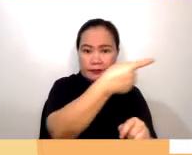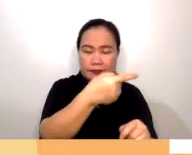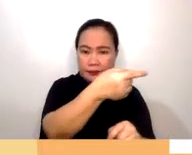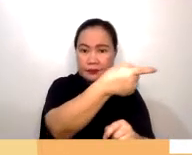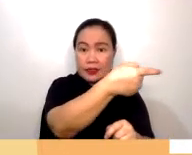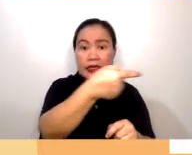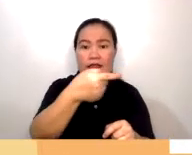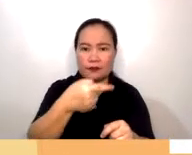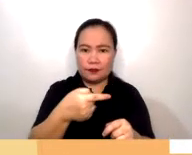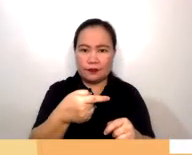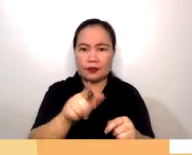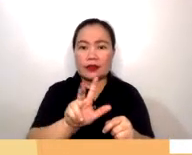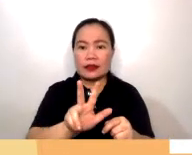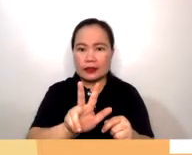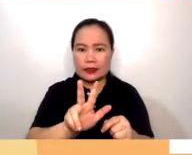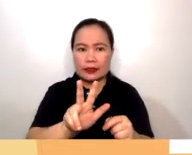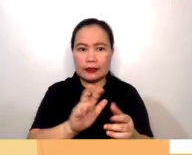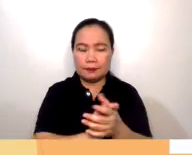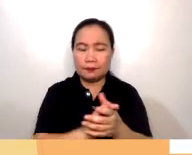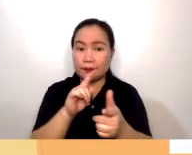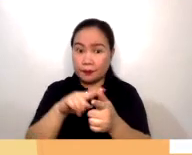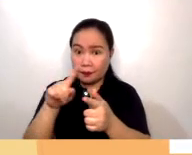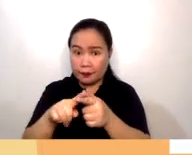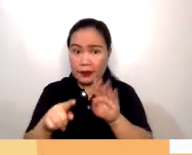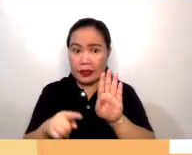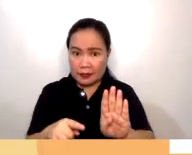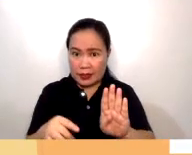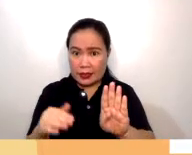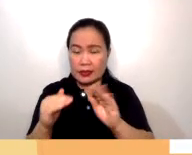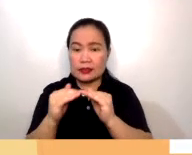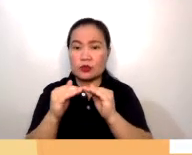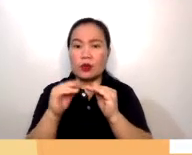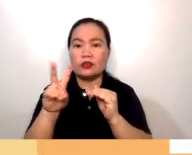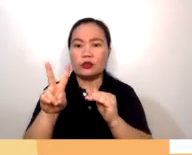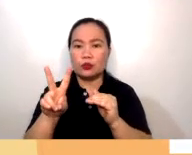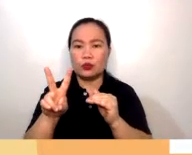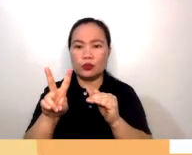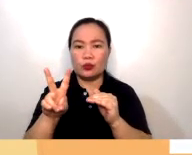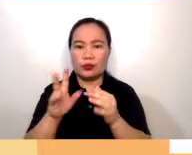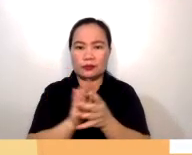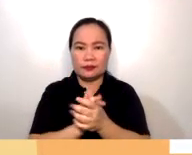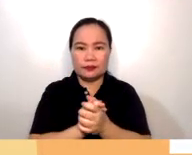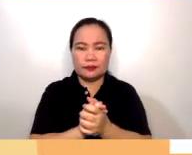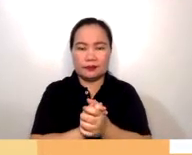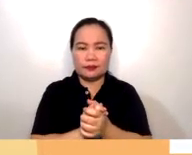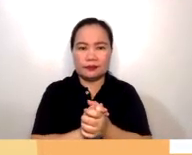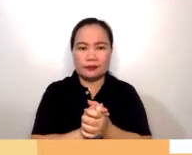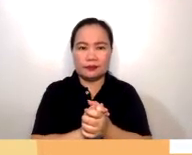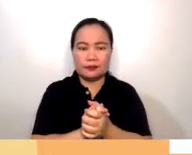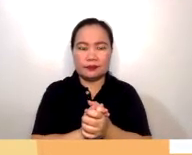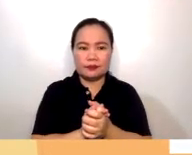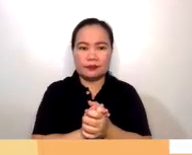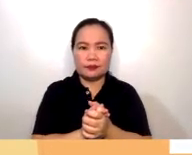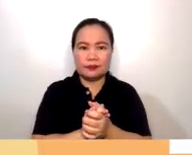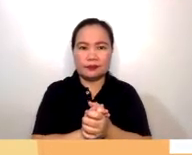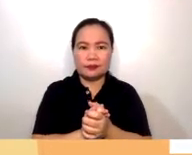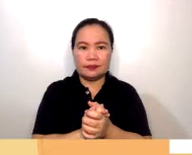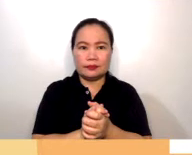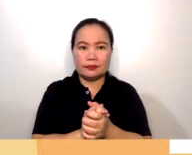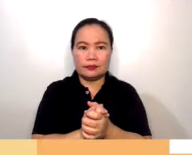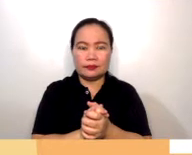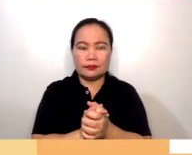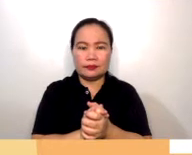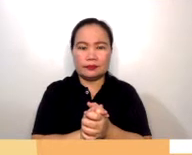here negative 3. And then, b or our y-intercept is equal to 2.